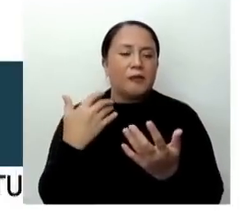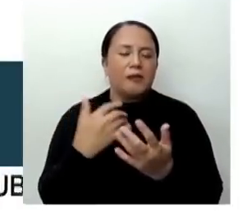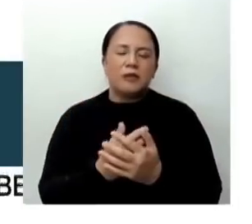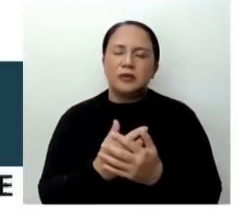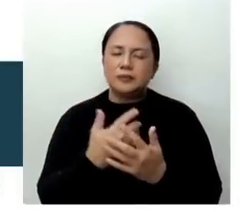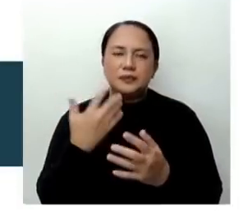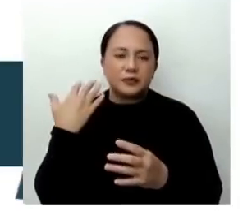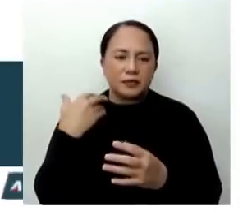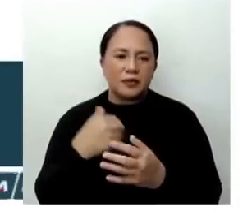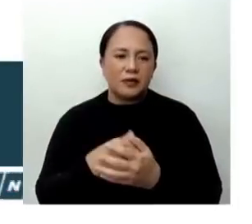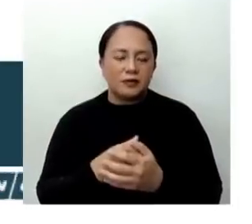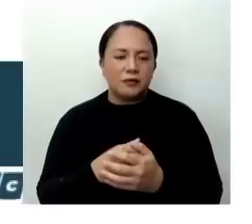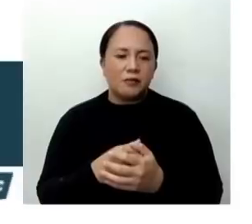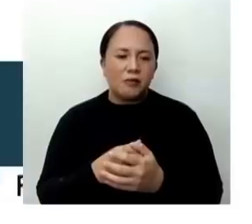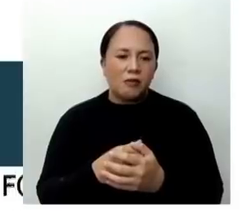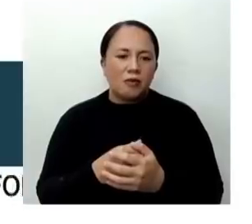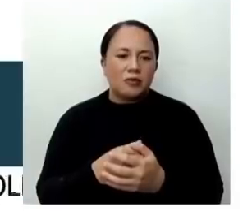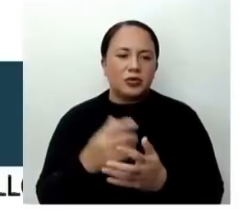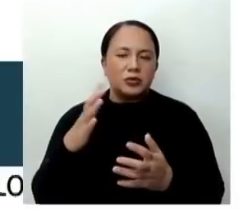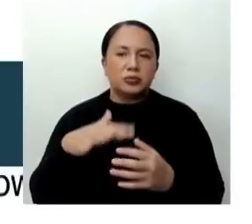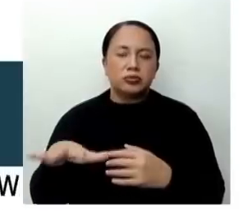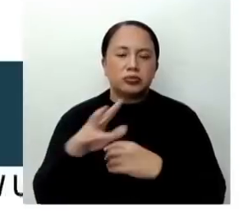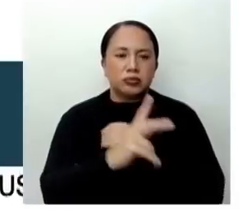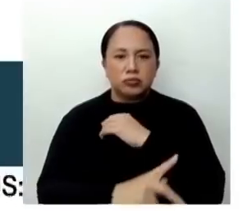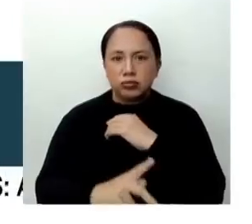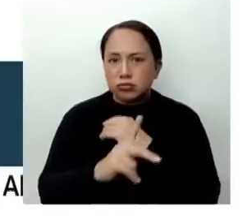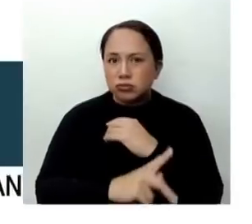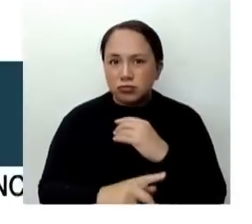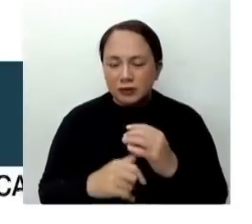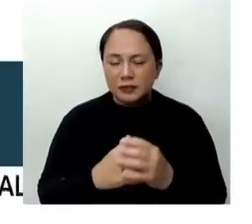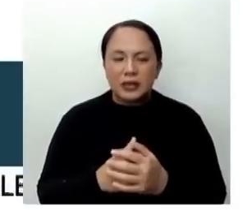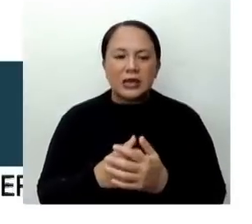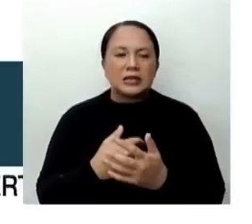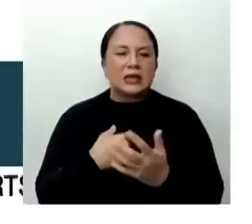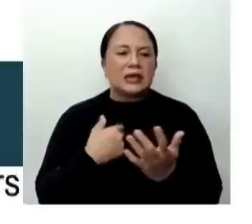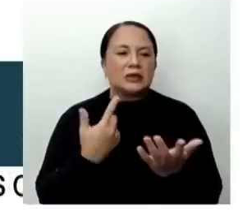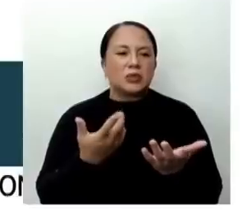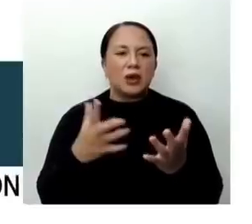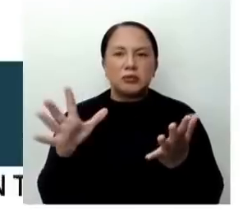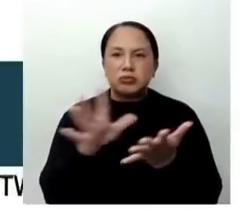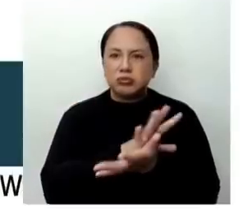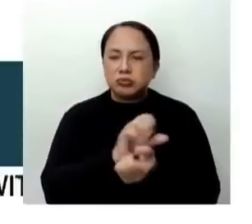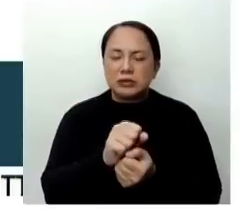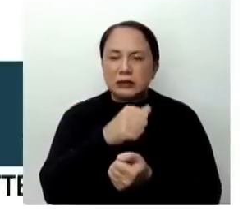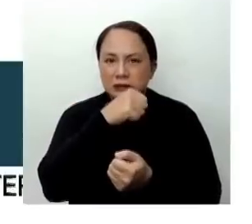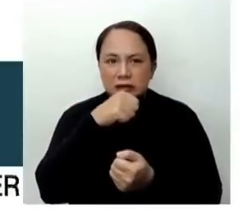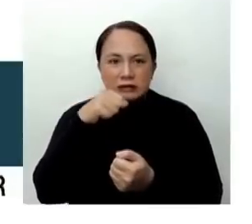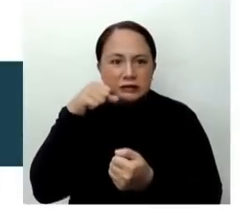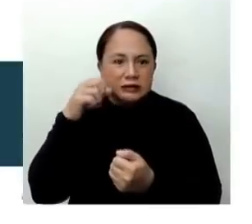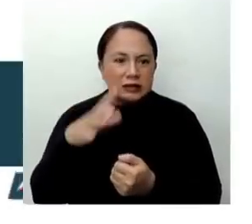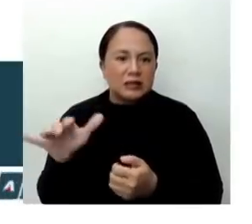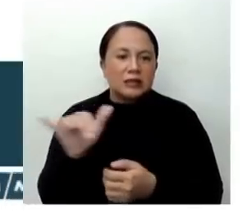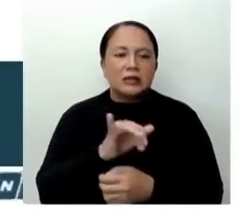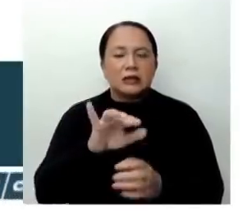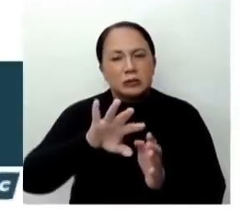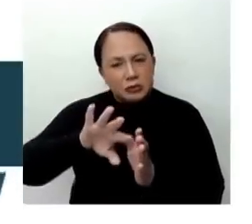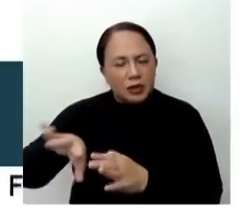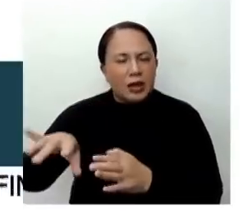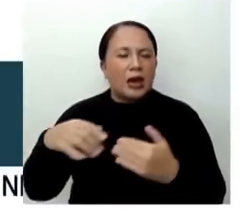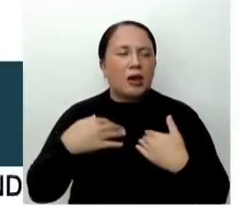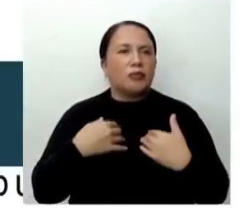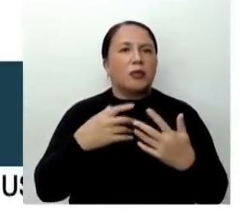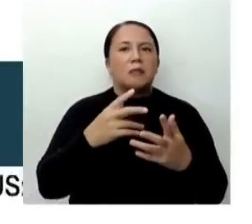hardest hit, at least for the entire province. They're talking about damage to agriculture there as well, aside from, of course, damage to